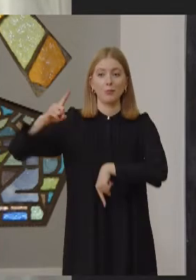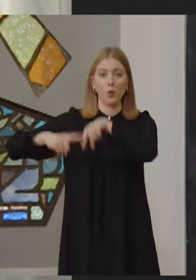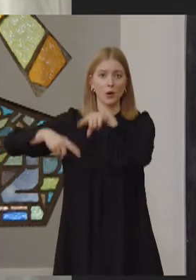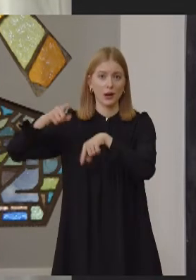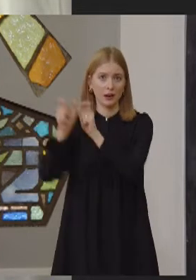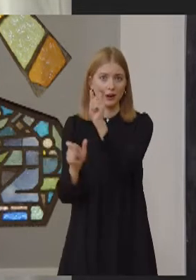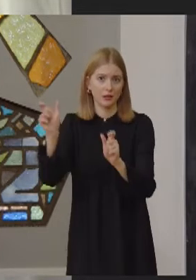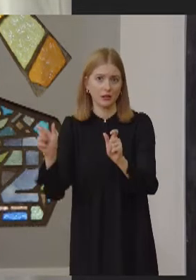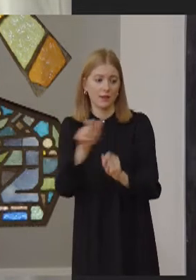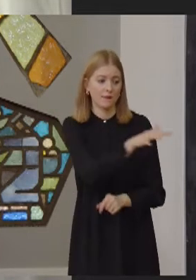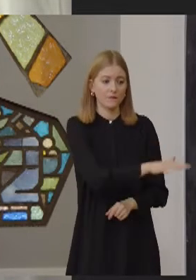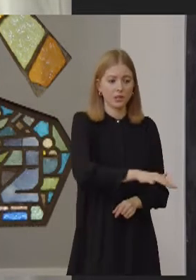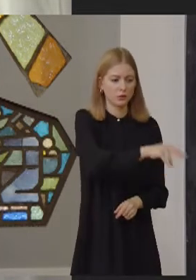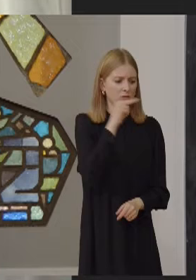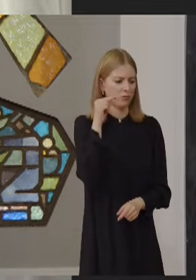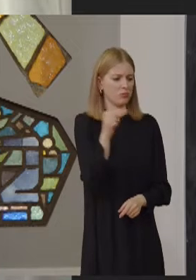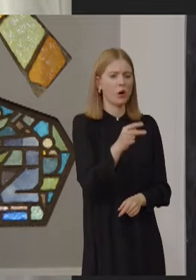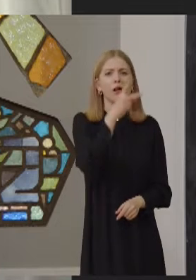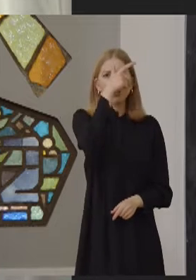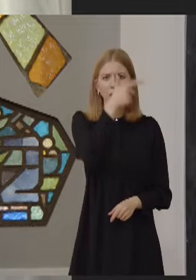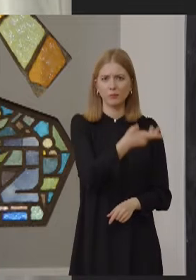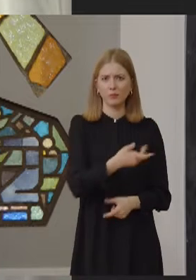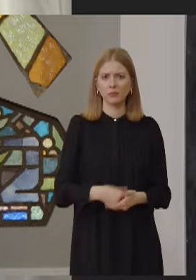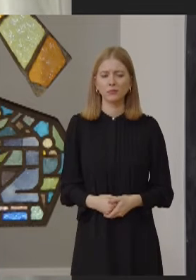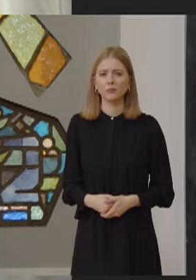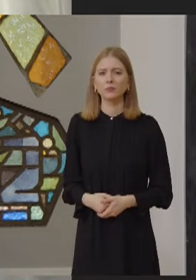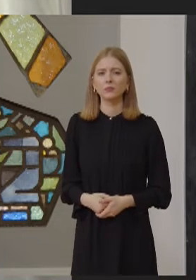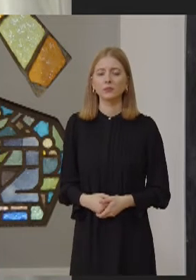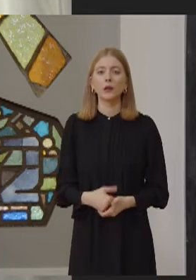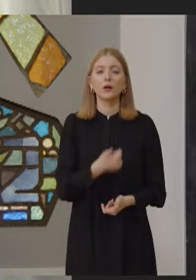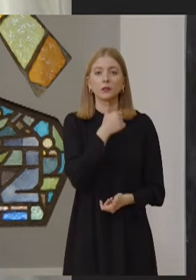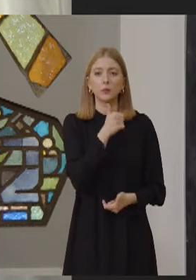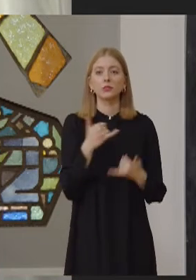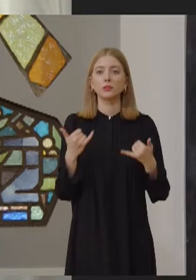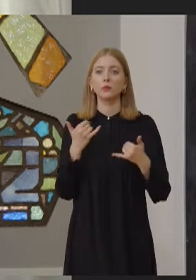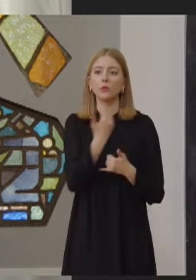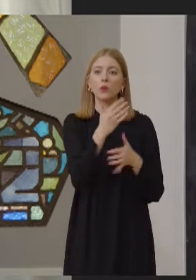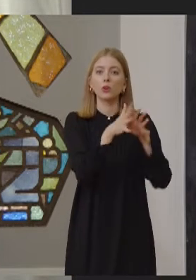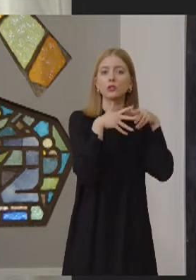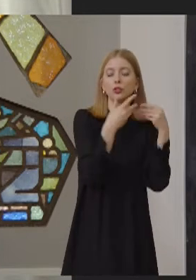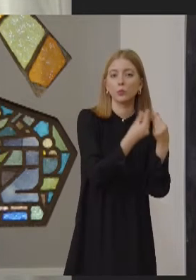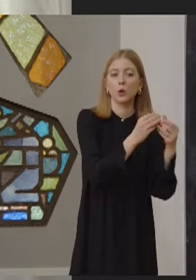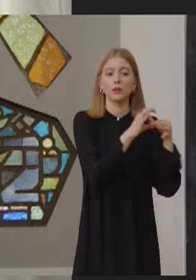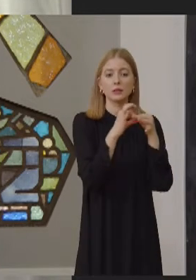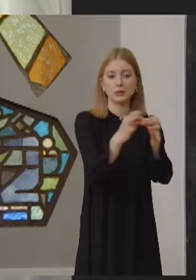in the parliament. This is an issue of a political elite and not of the society.